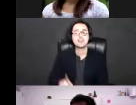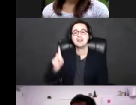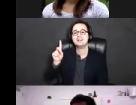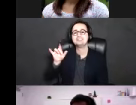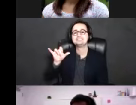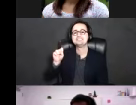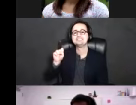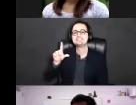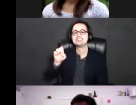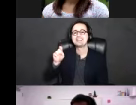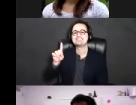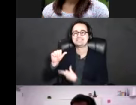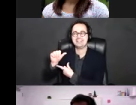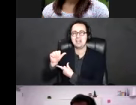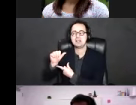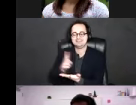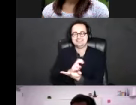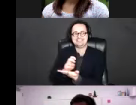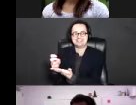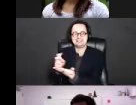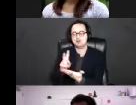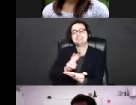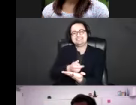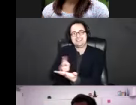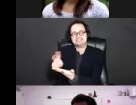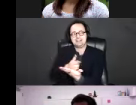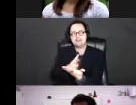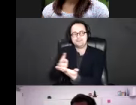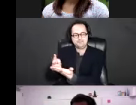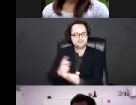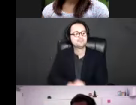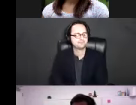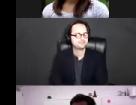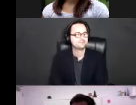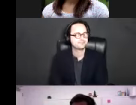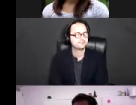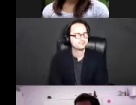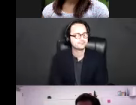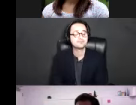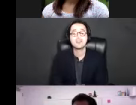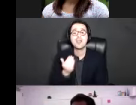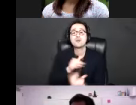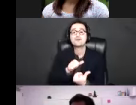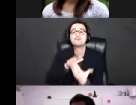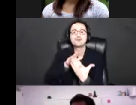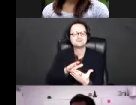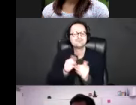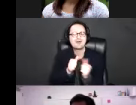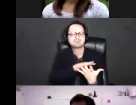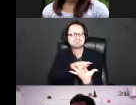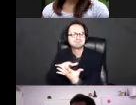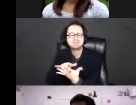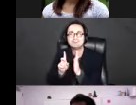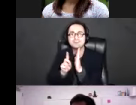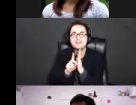and this is what we refer to as developmental dyslexia. So our approach to studying the development